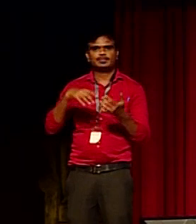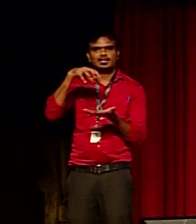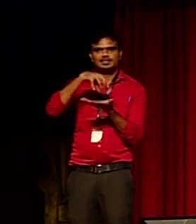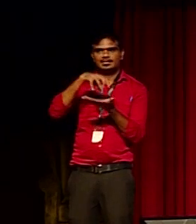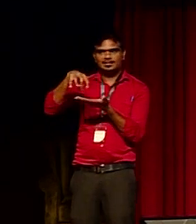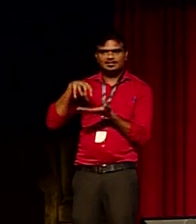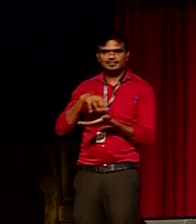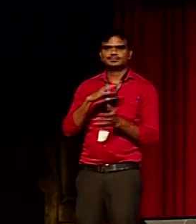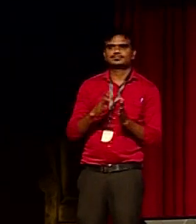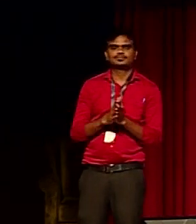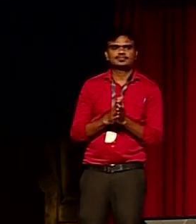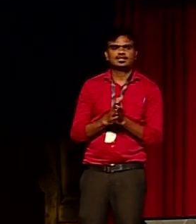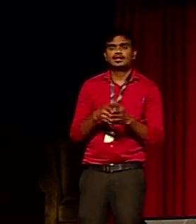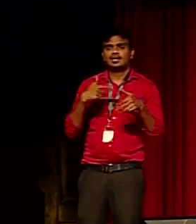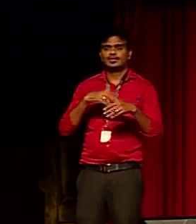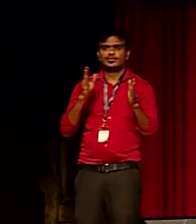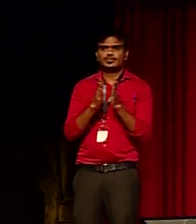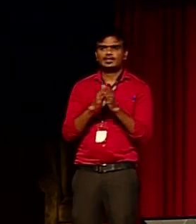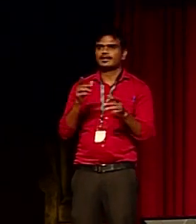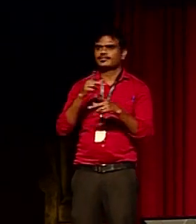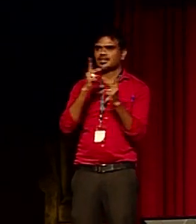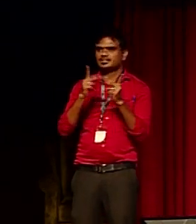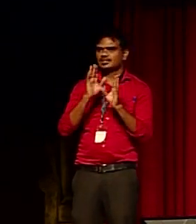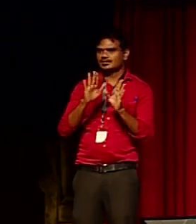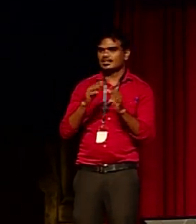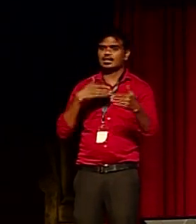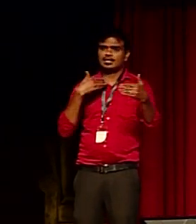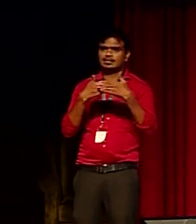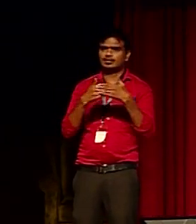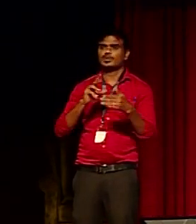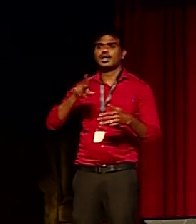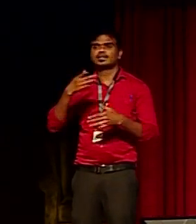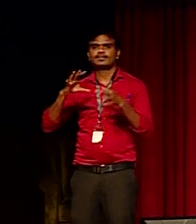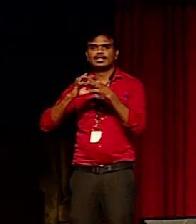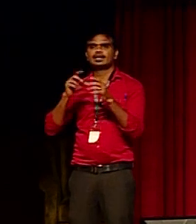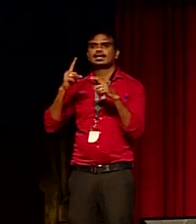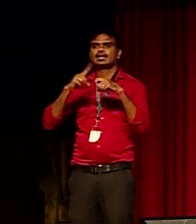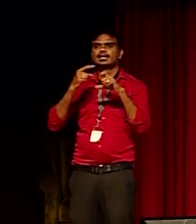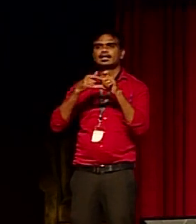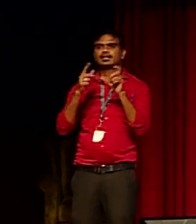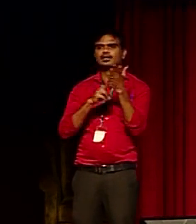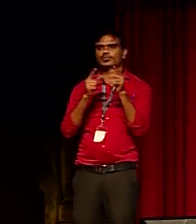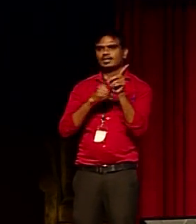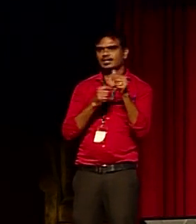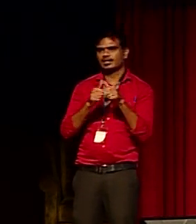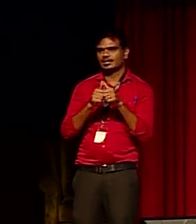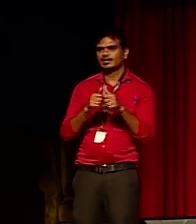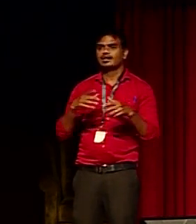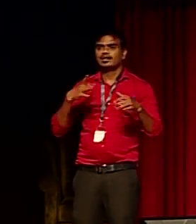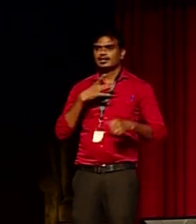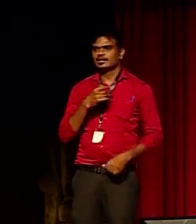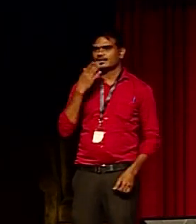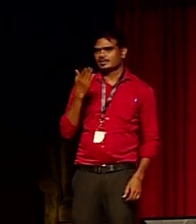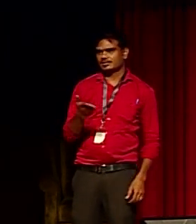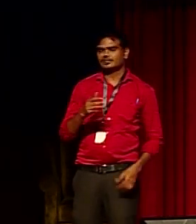center. He didn't have the facilities. Then I reached out to another friend in Kenya. So neither